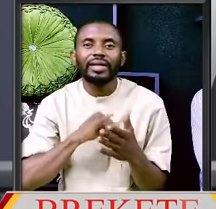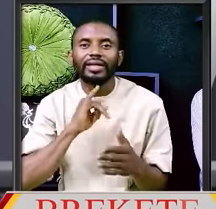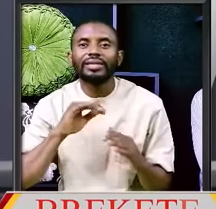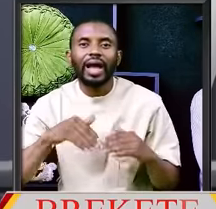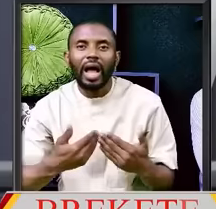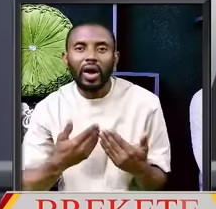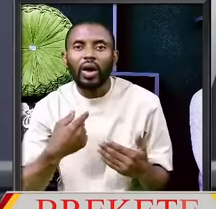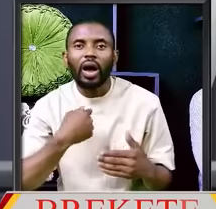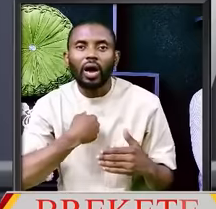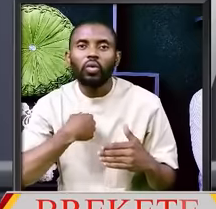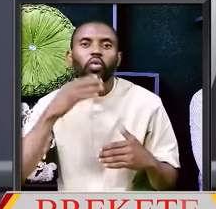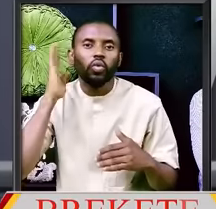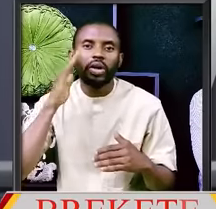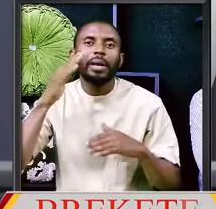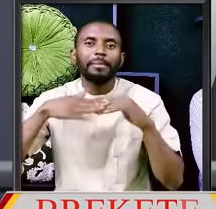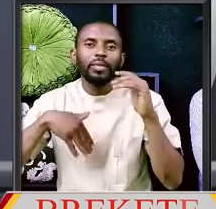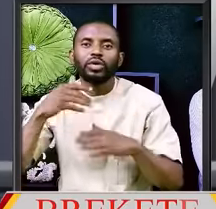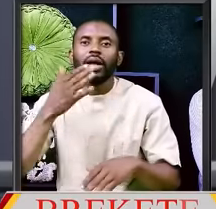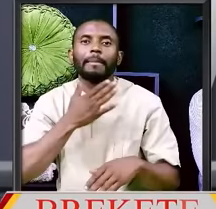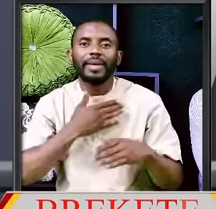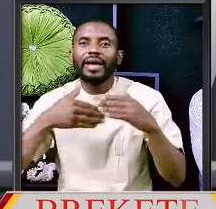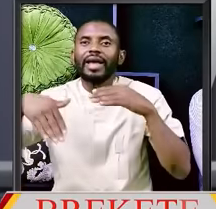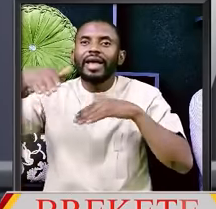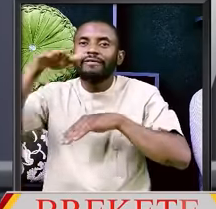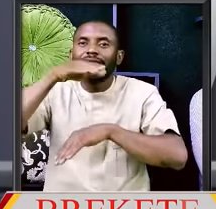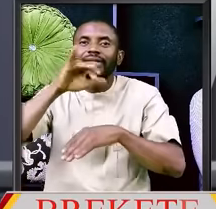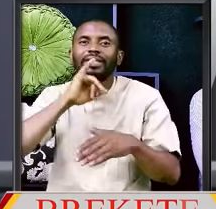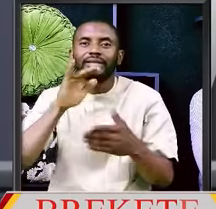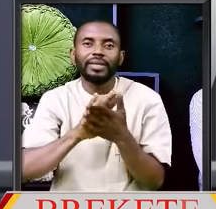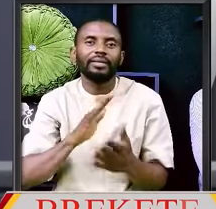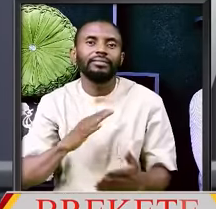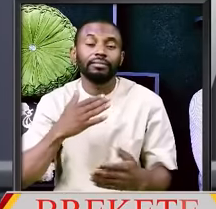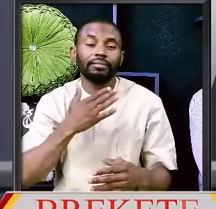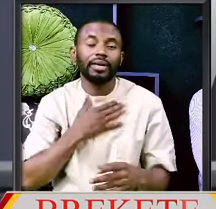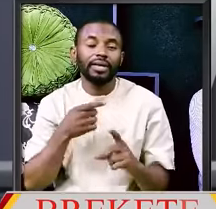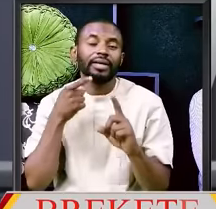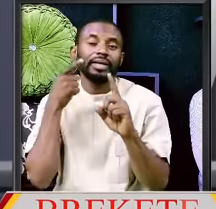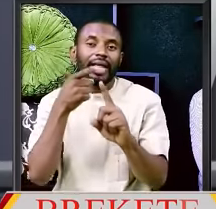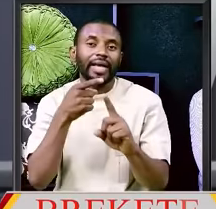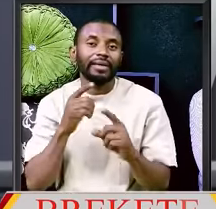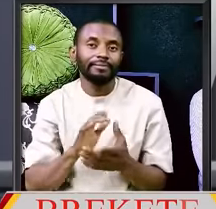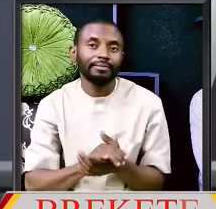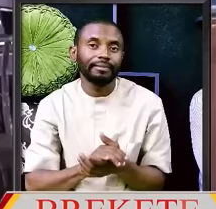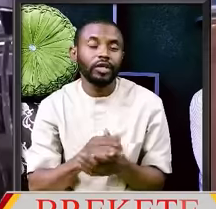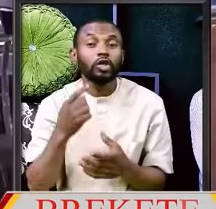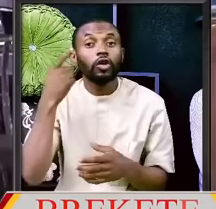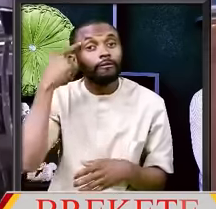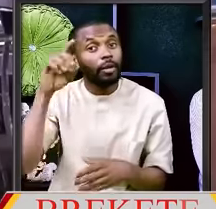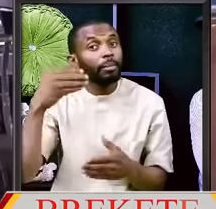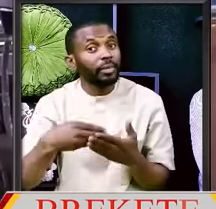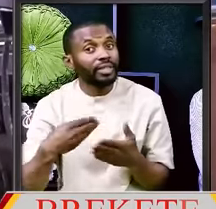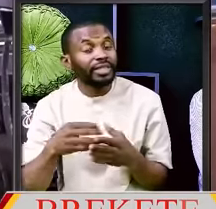build my heaven, now be my target. You understand, ma? So as for money,